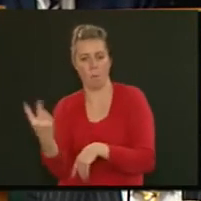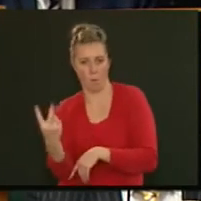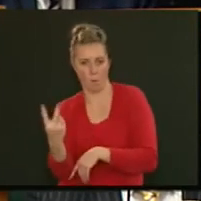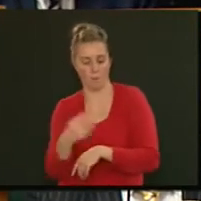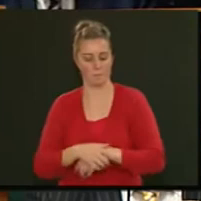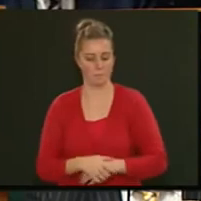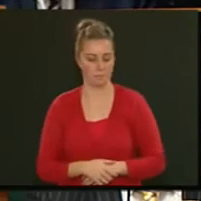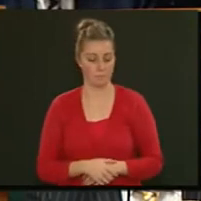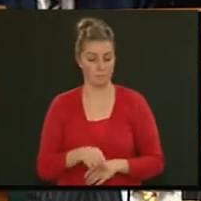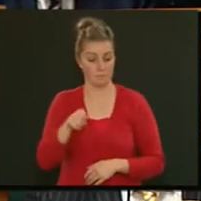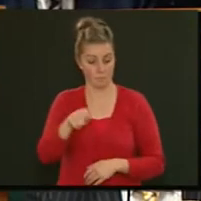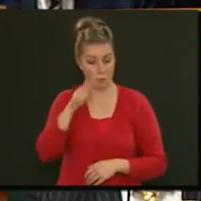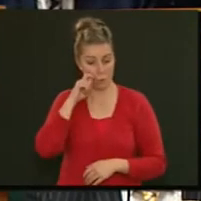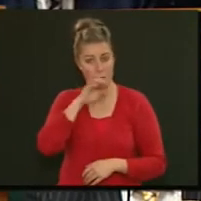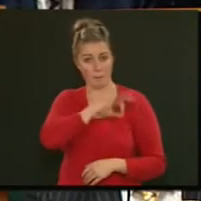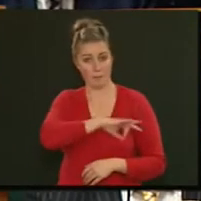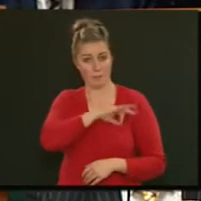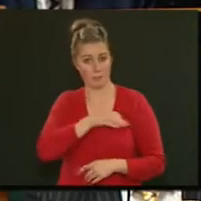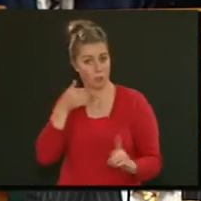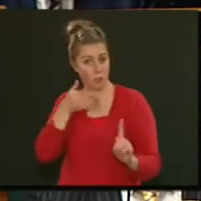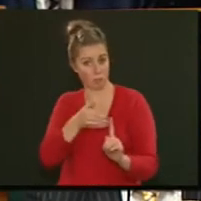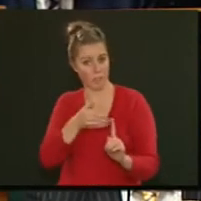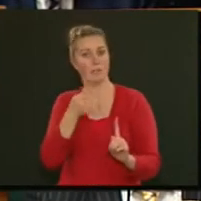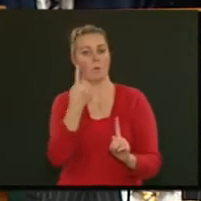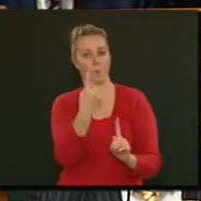is expected to directly benefit around